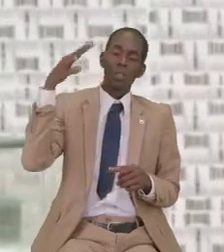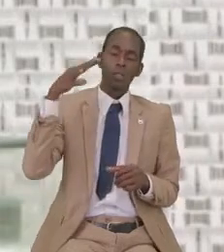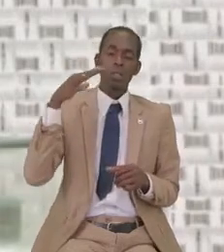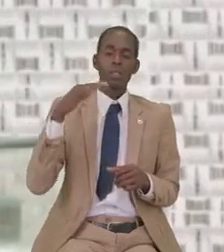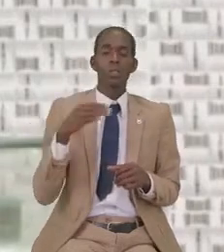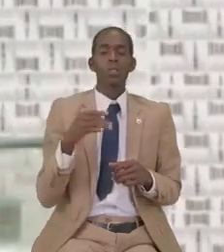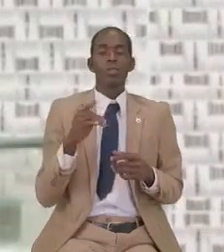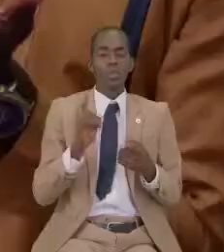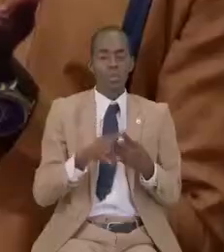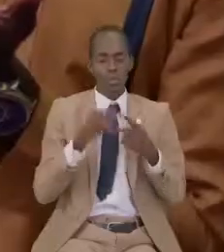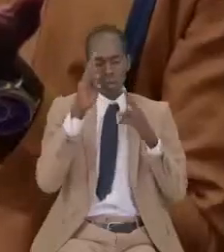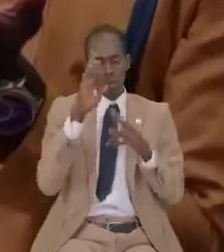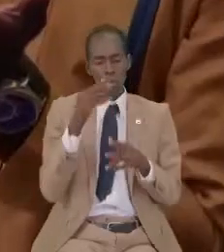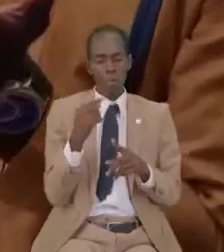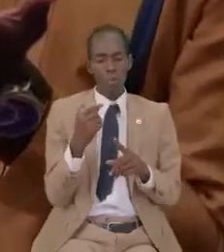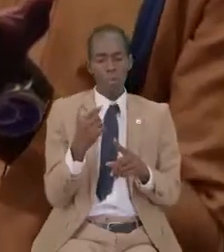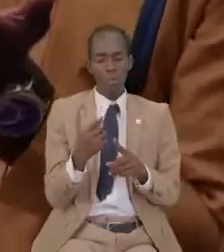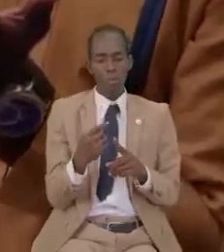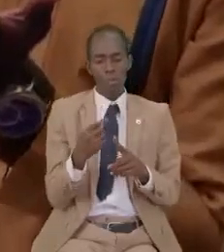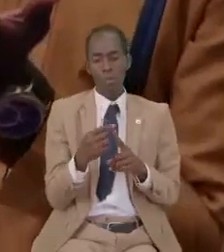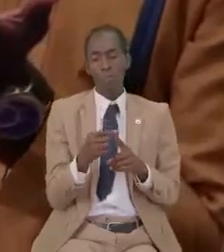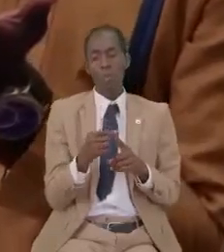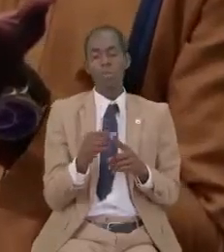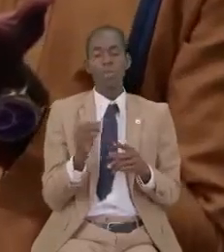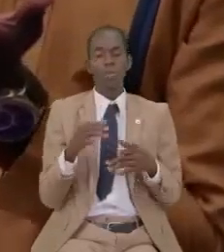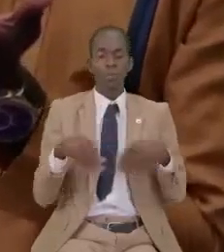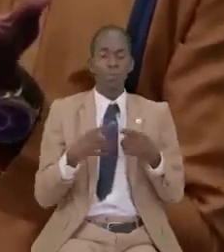in Jesus' name.